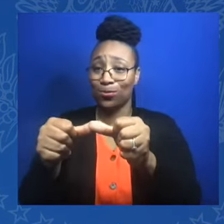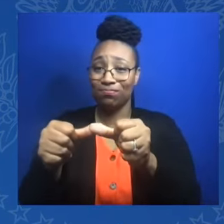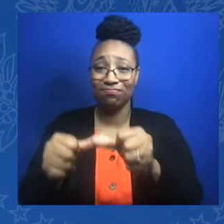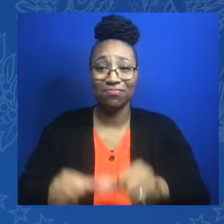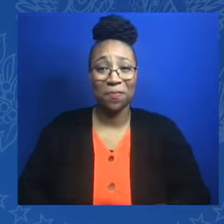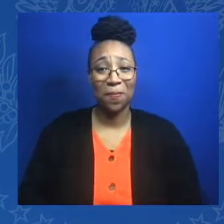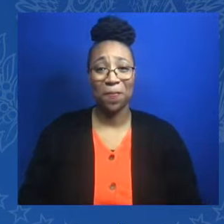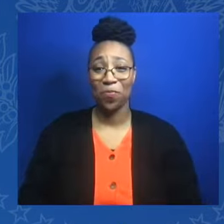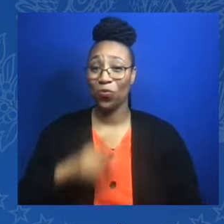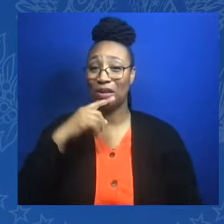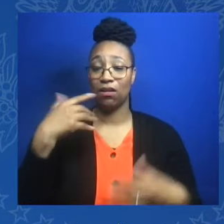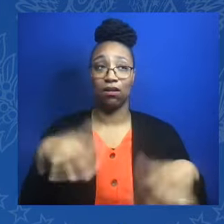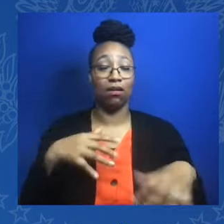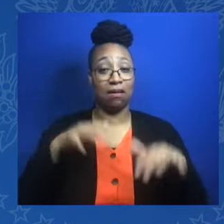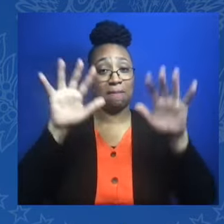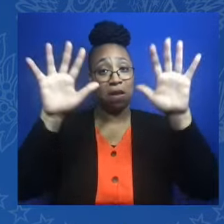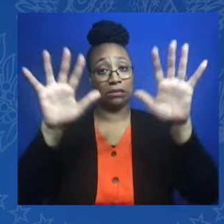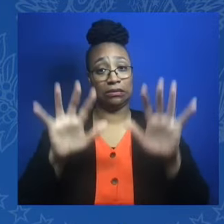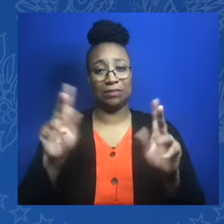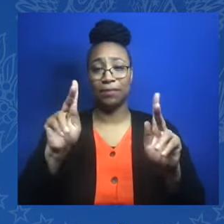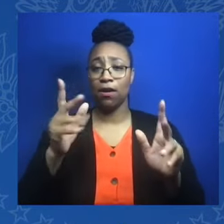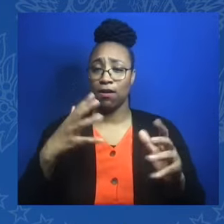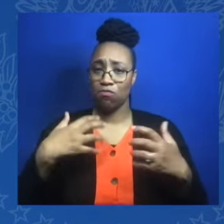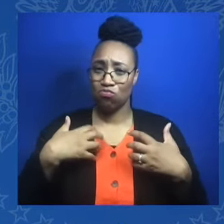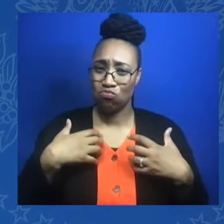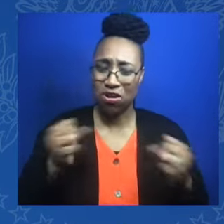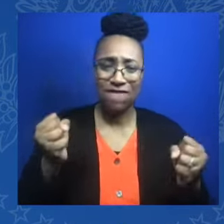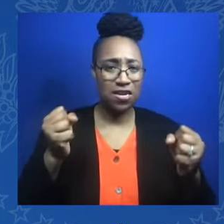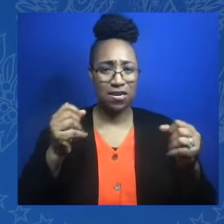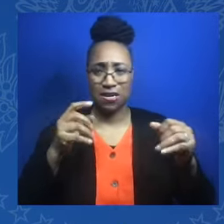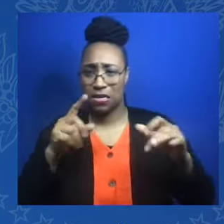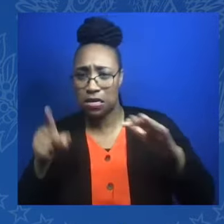incredible. Folks,